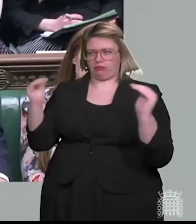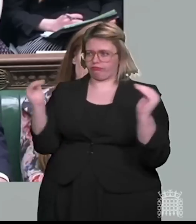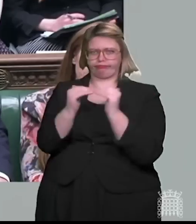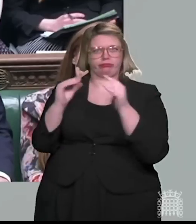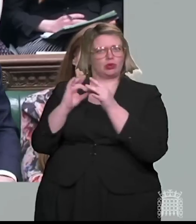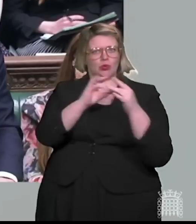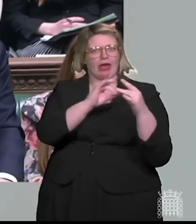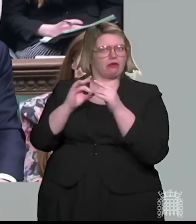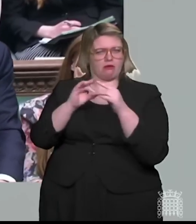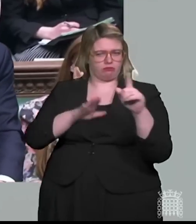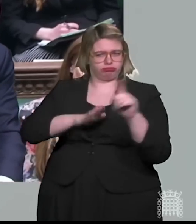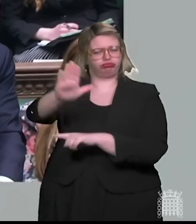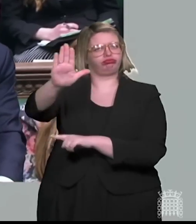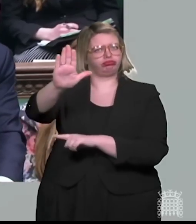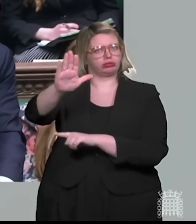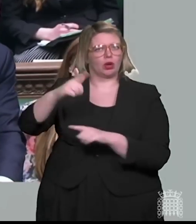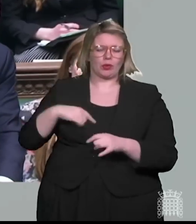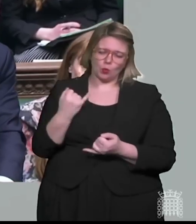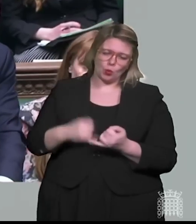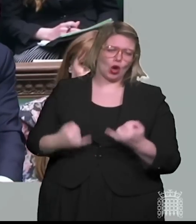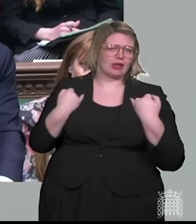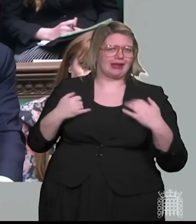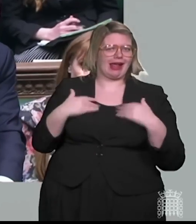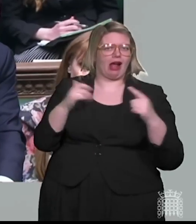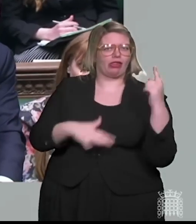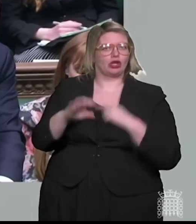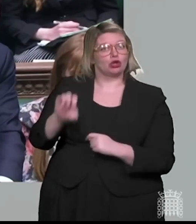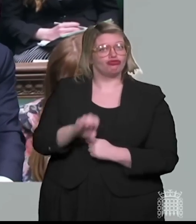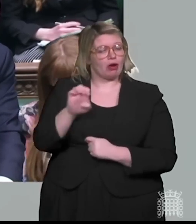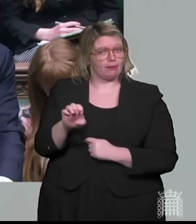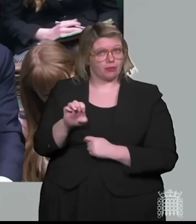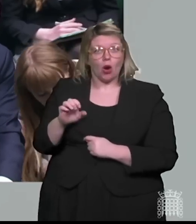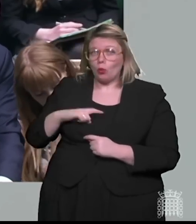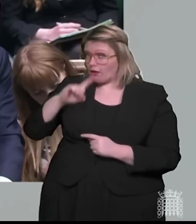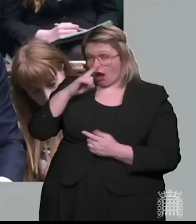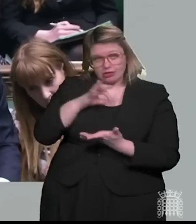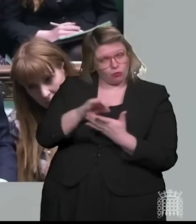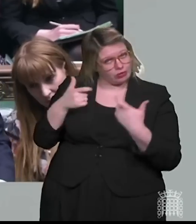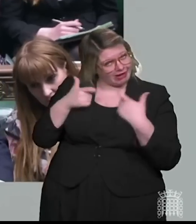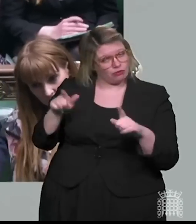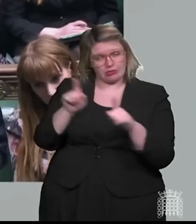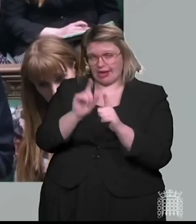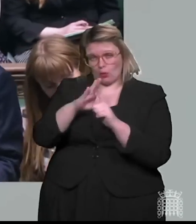Britain can't afford to be the sick man of Europe. Britain can't afford the Tories.